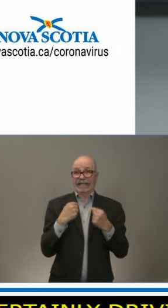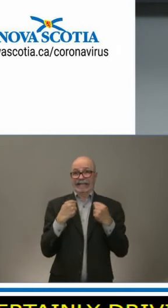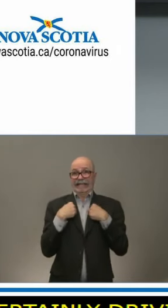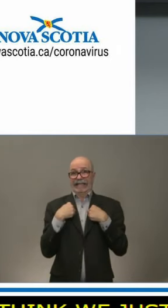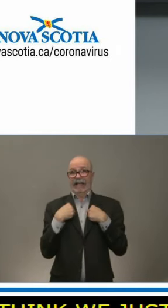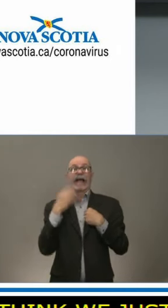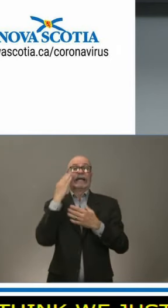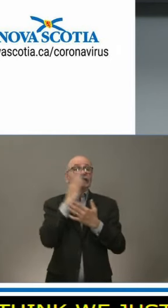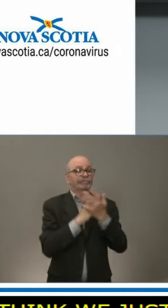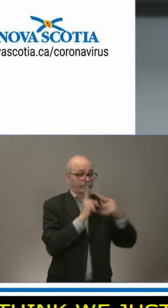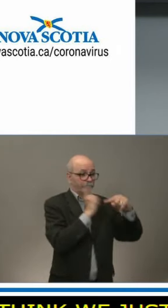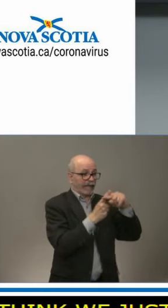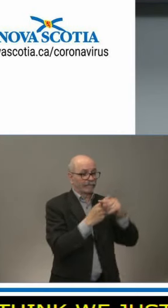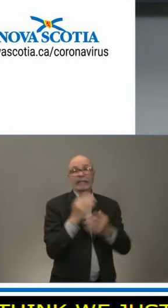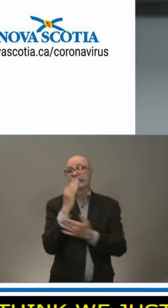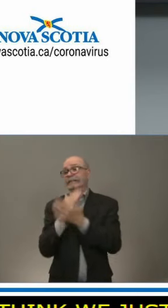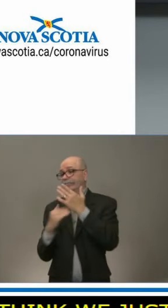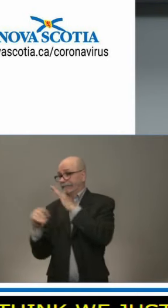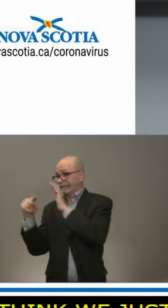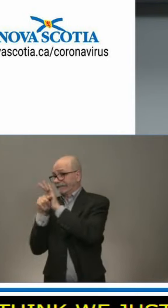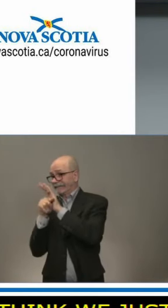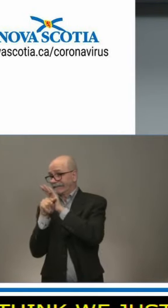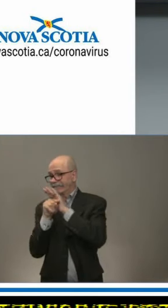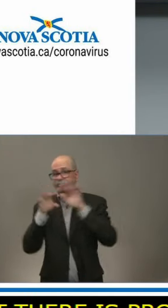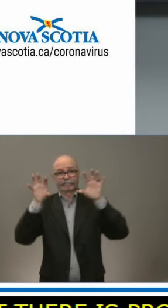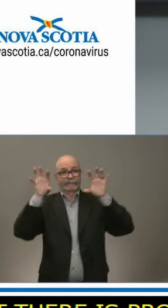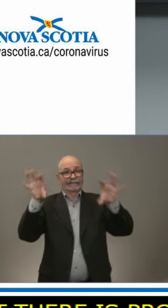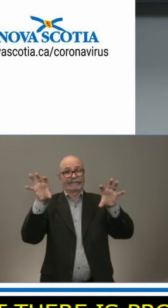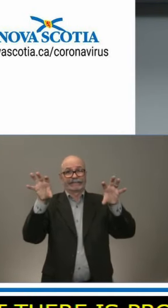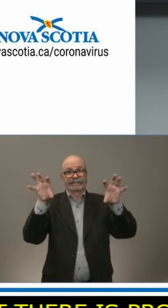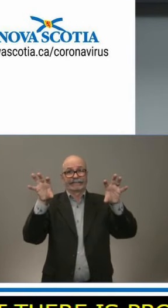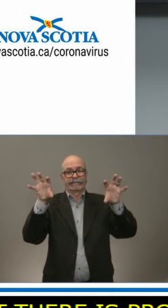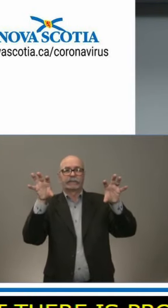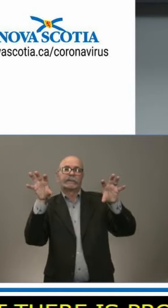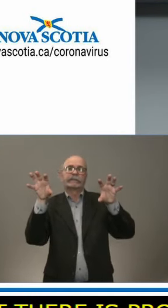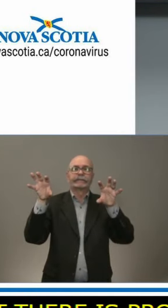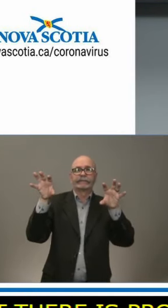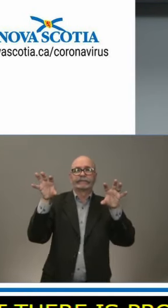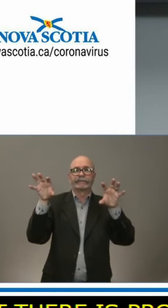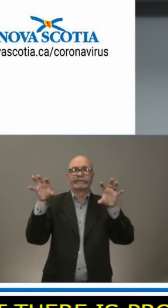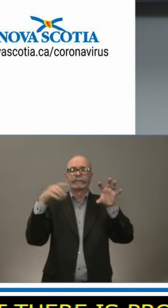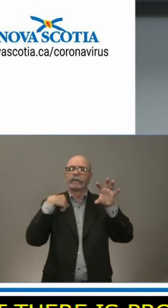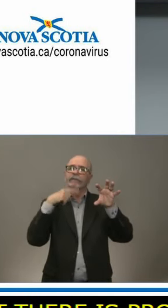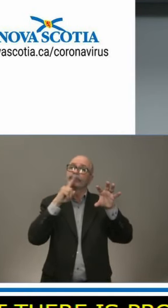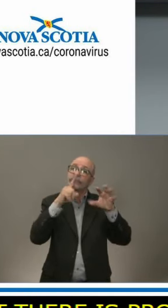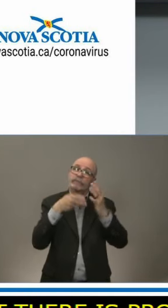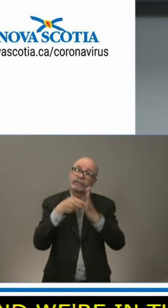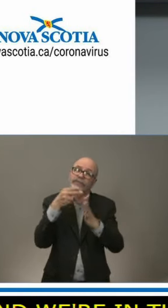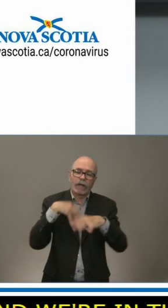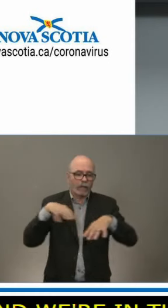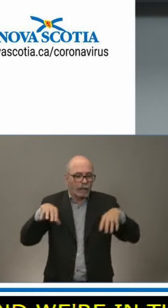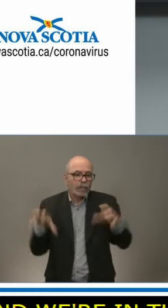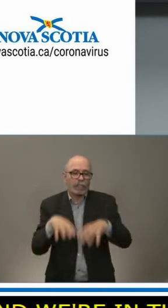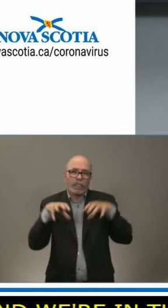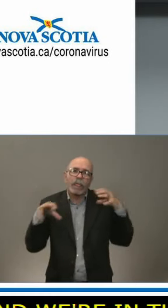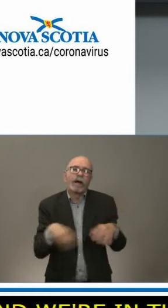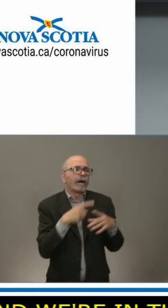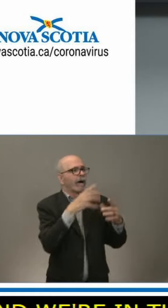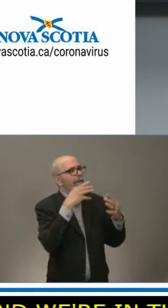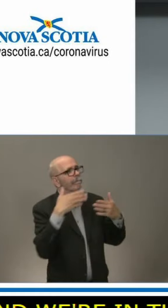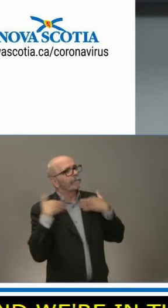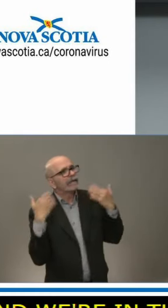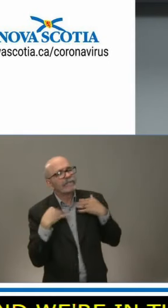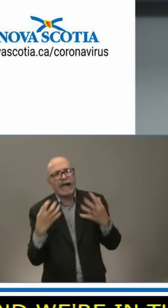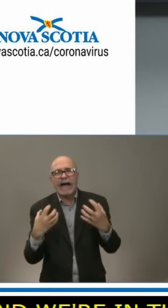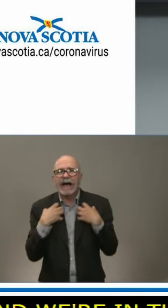of looking at that, working with the Minister of Health, working with the Premier's office about what is the right level of